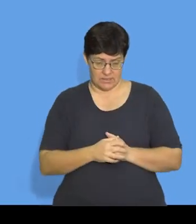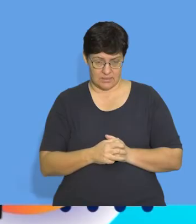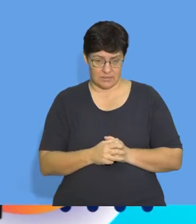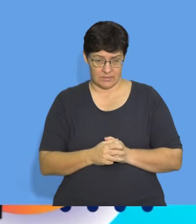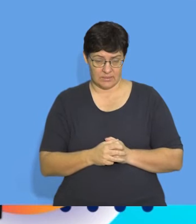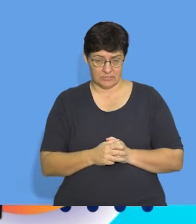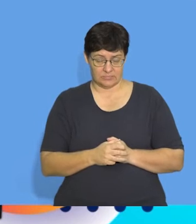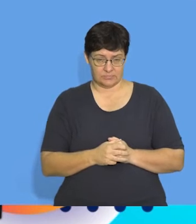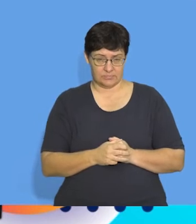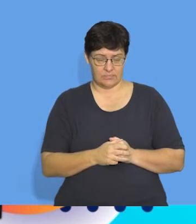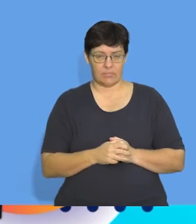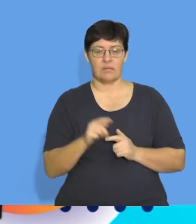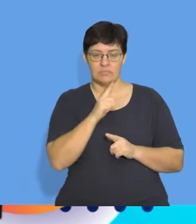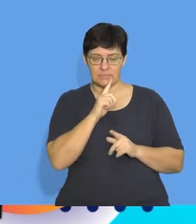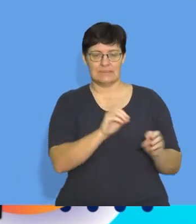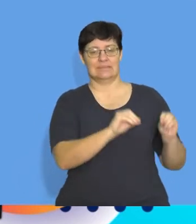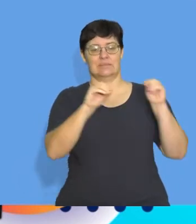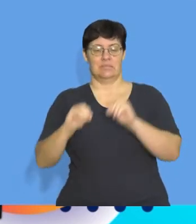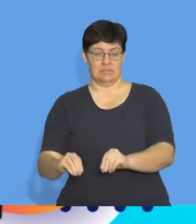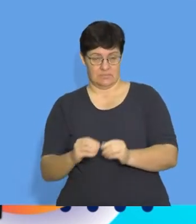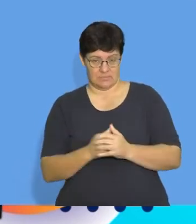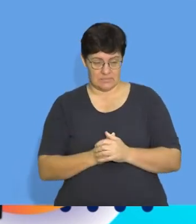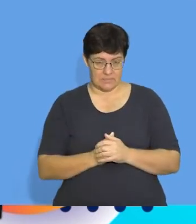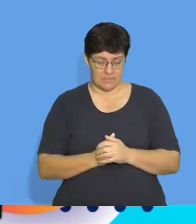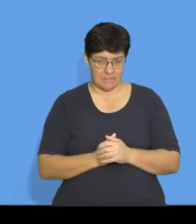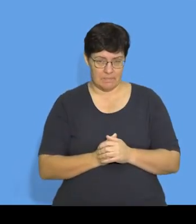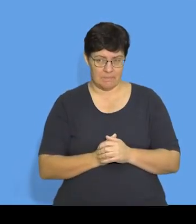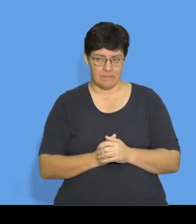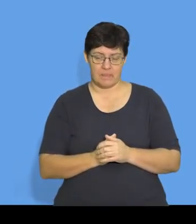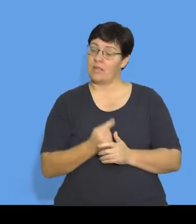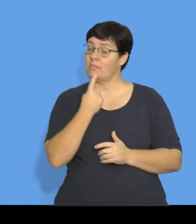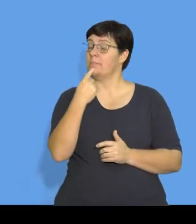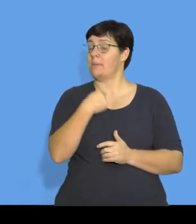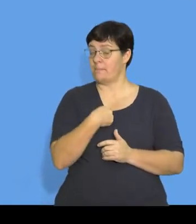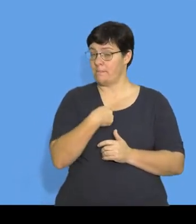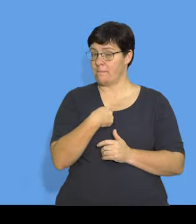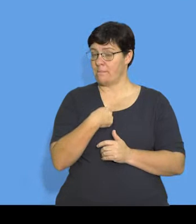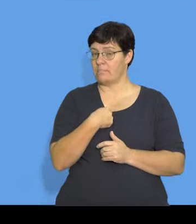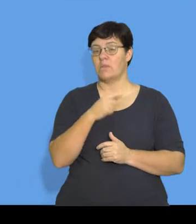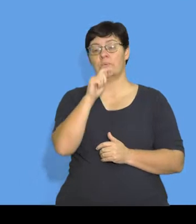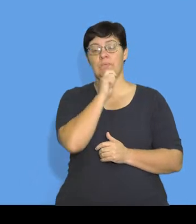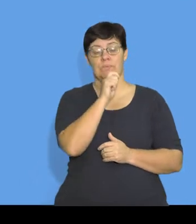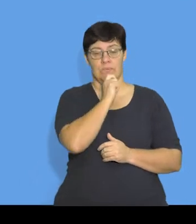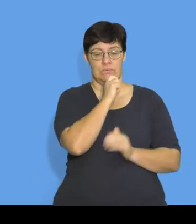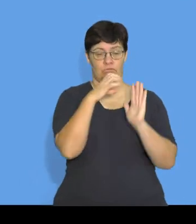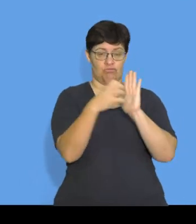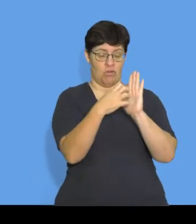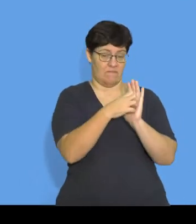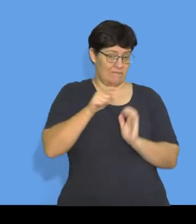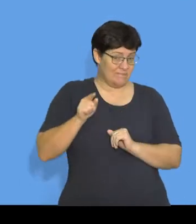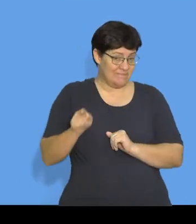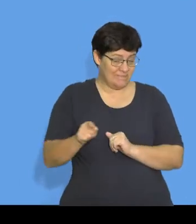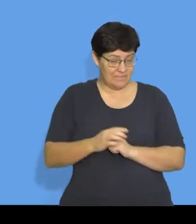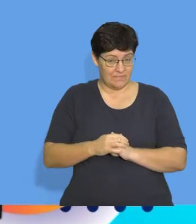y is the displacement. They're saying to me, use the graph.